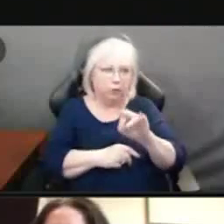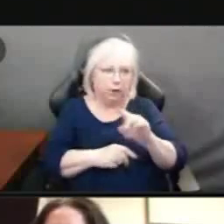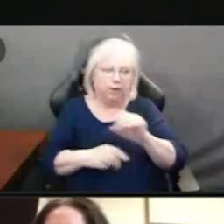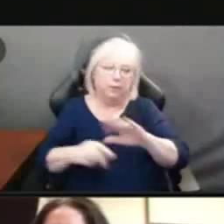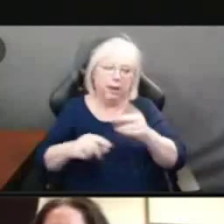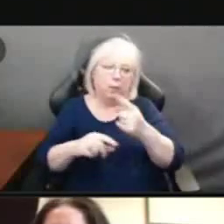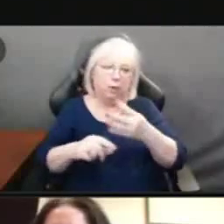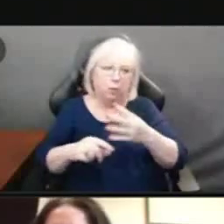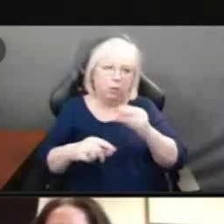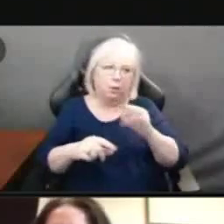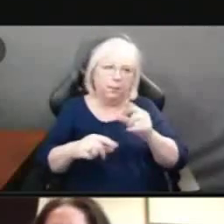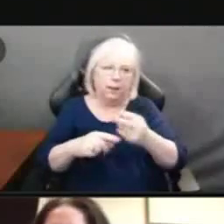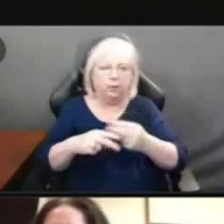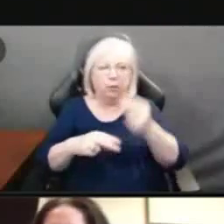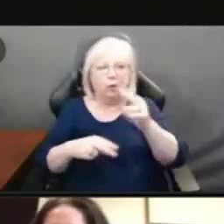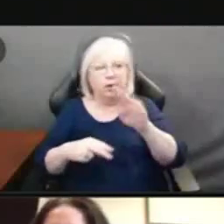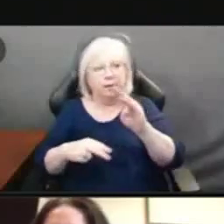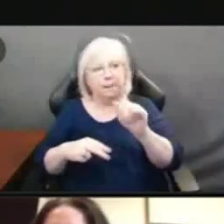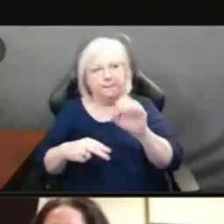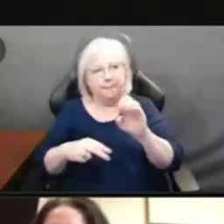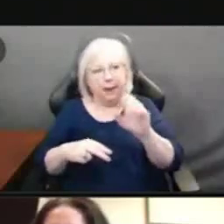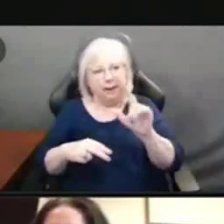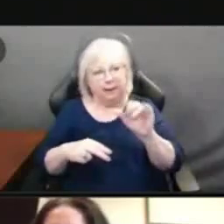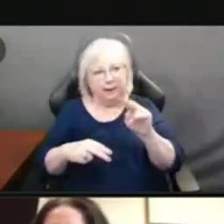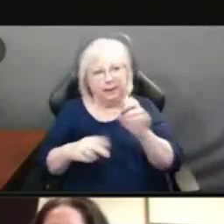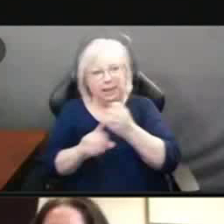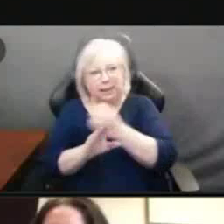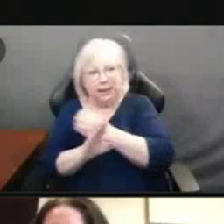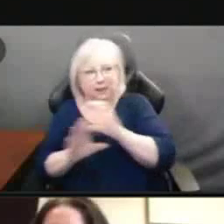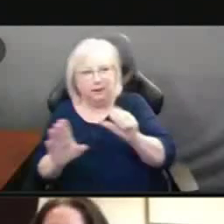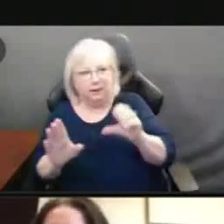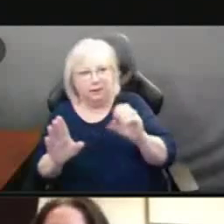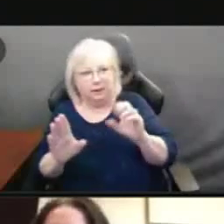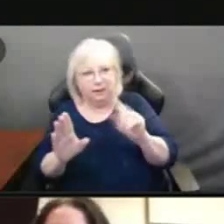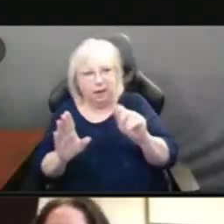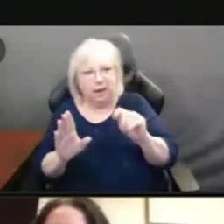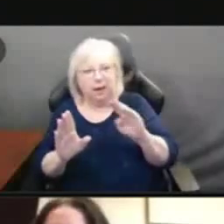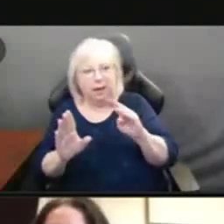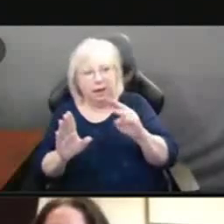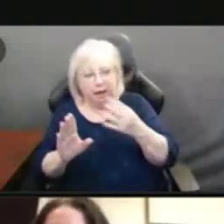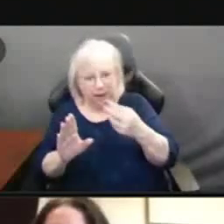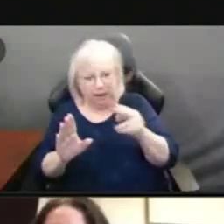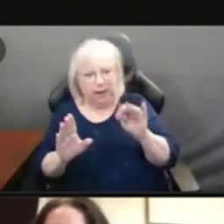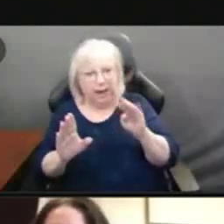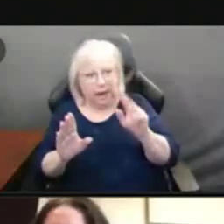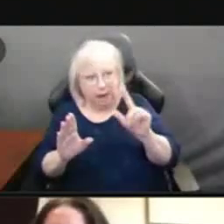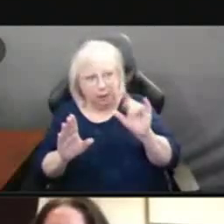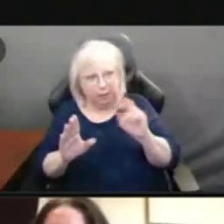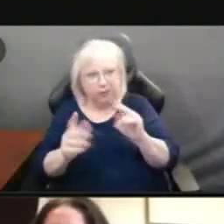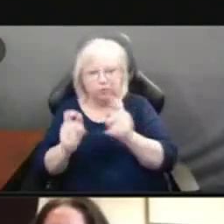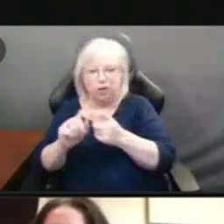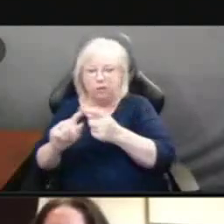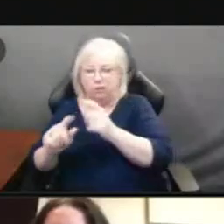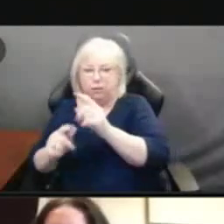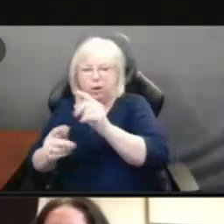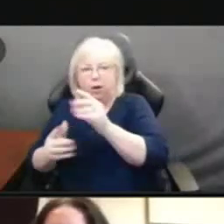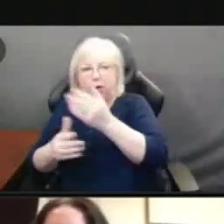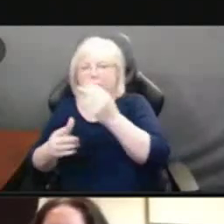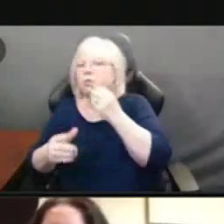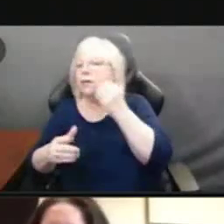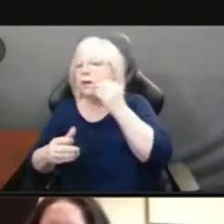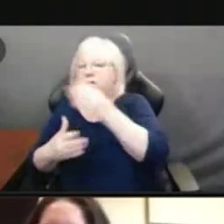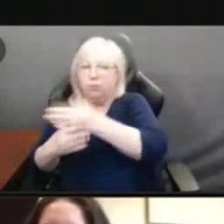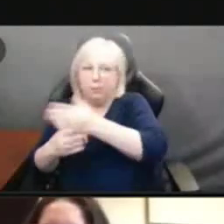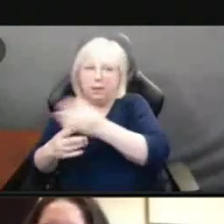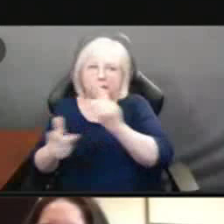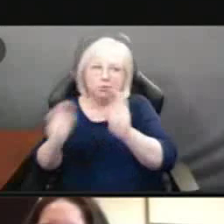mile north of Baseline Road on the east side of Scott Hamilton Drive in the city of Little Rock, Arkansas, from residential medium to commercial. Third and final